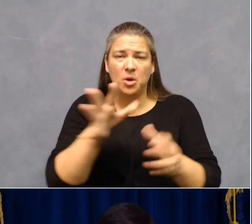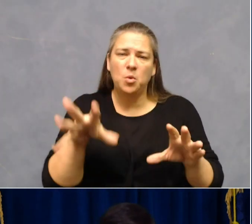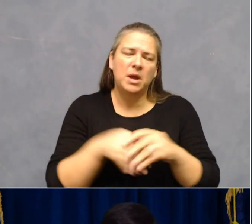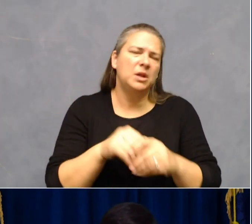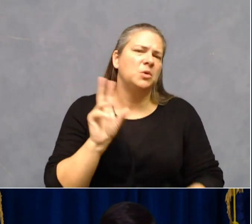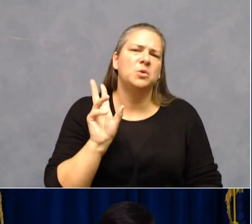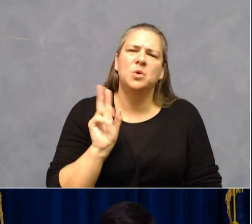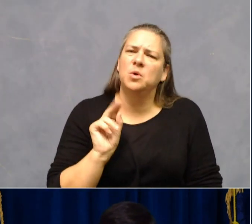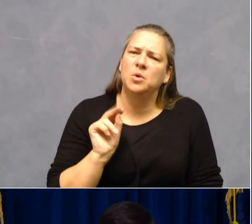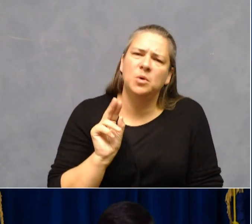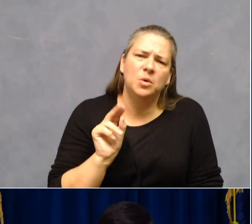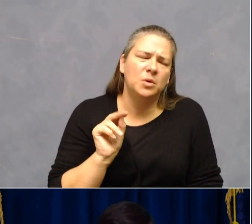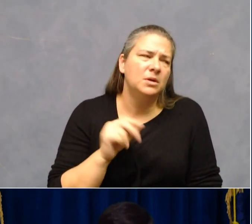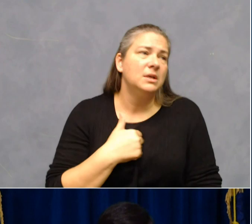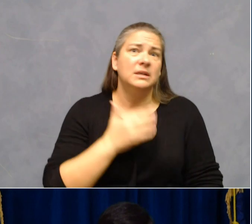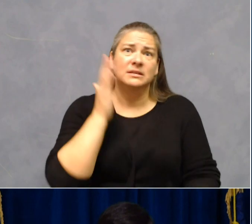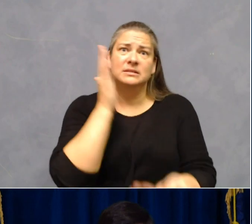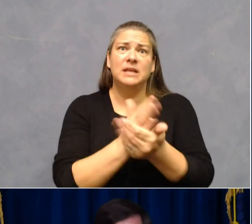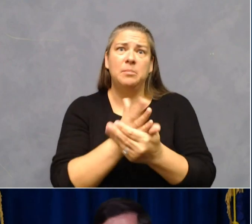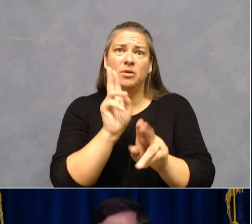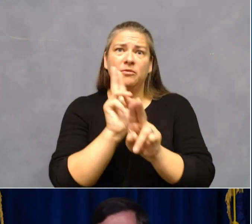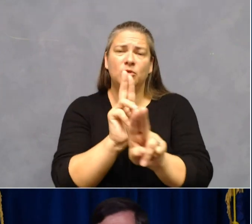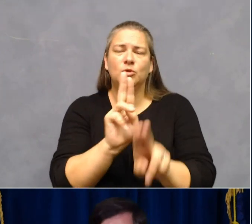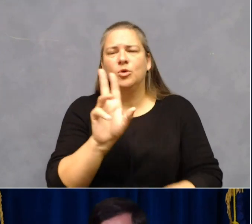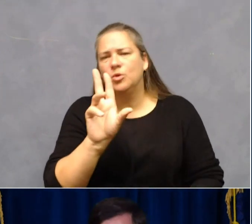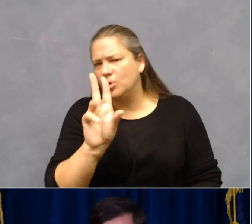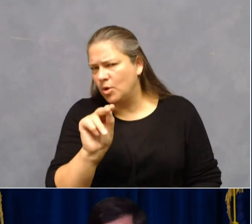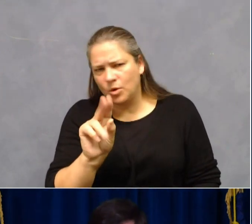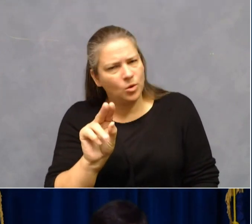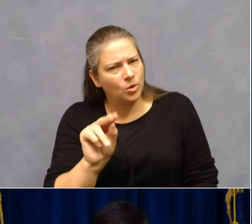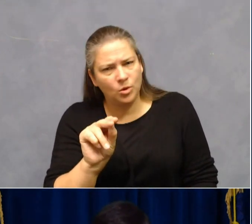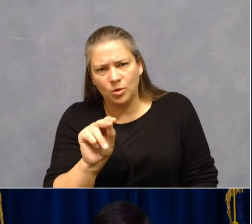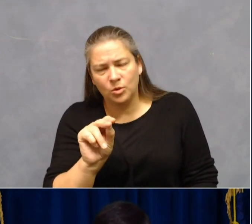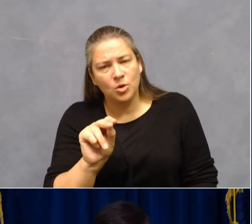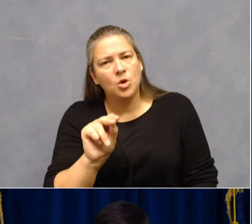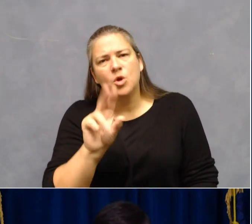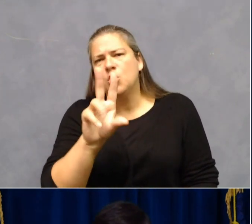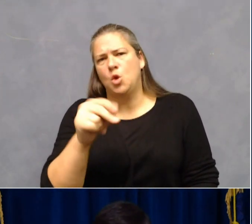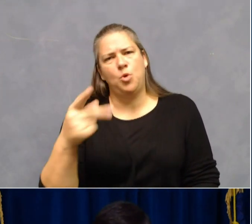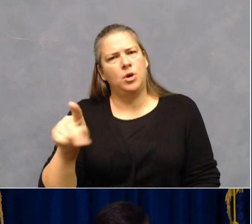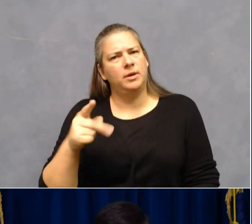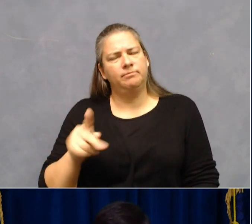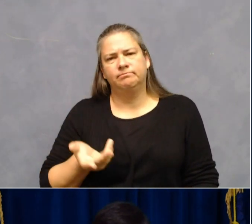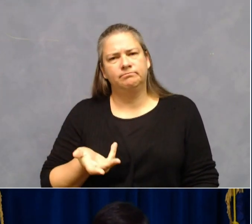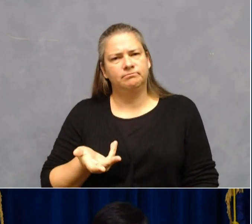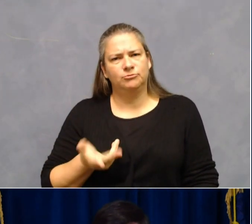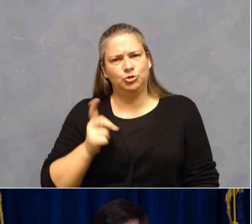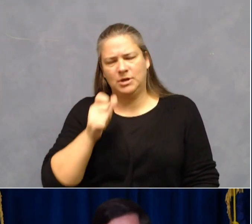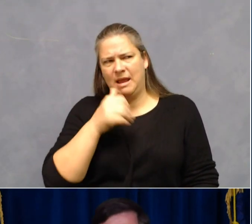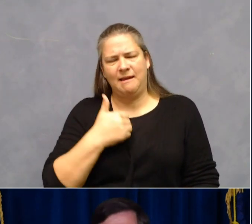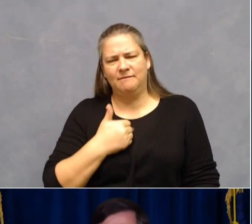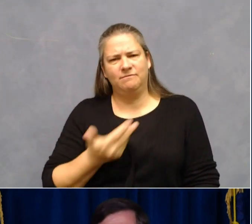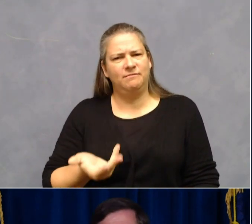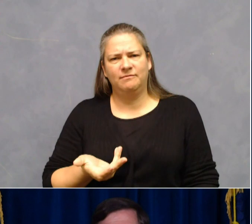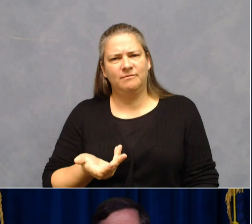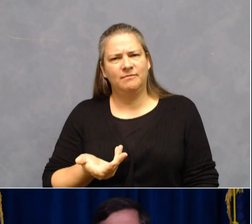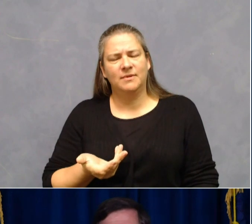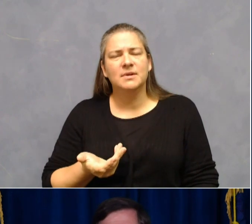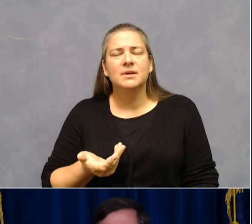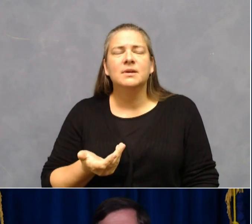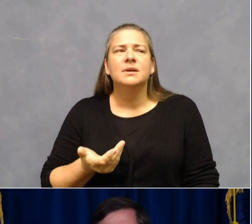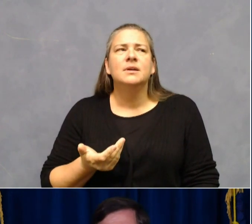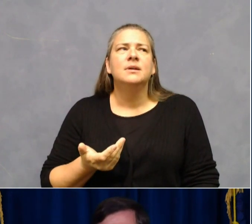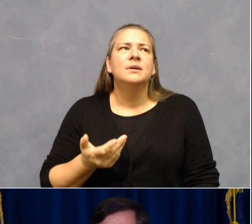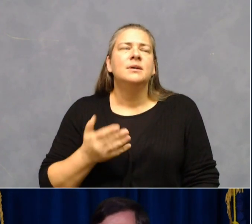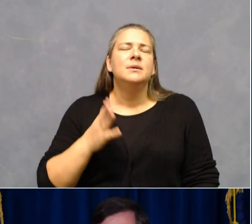to stop funerals. We're certainly not. We shouldn't be having parties. But what this means is we've got to be